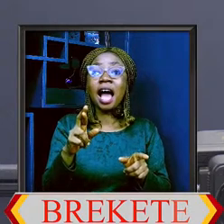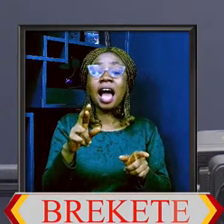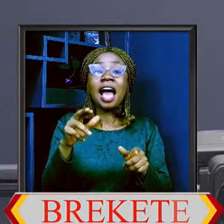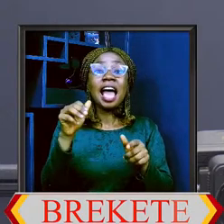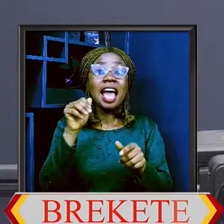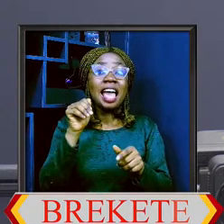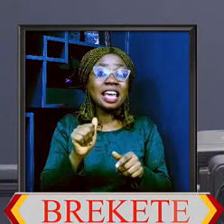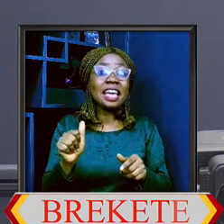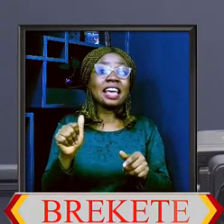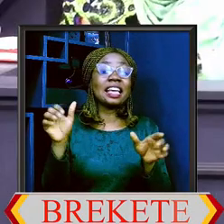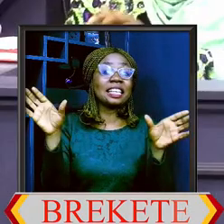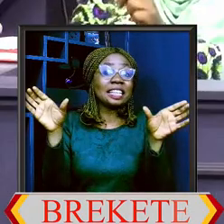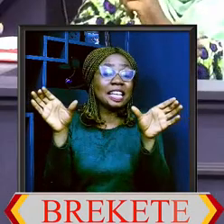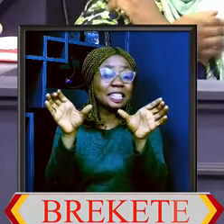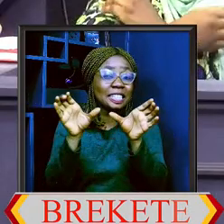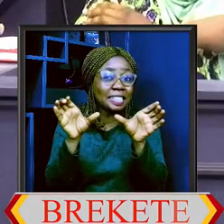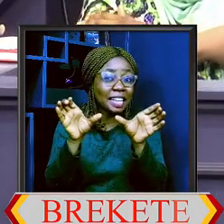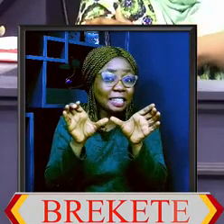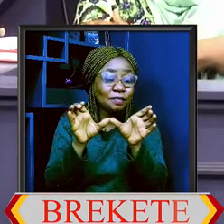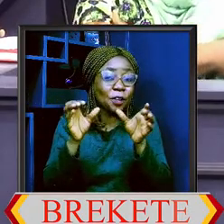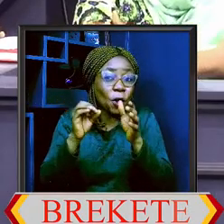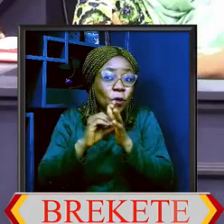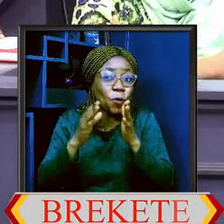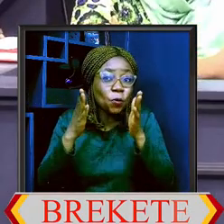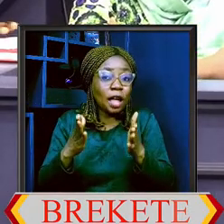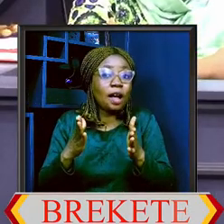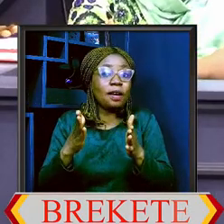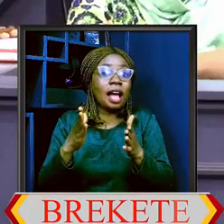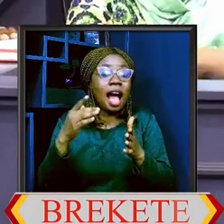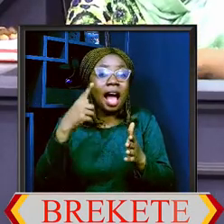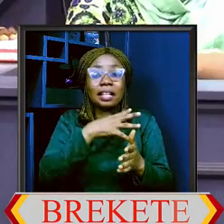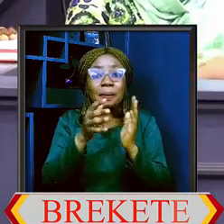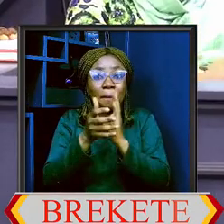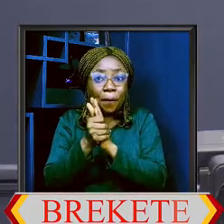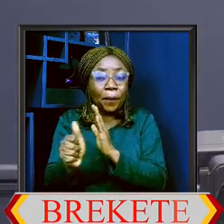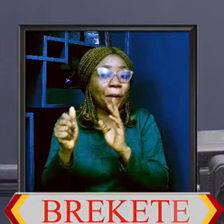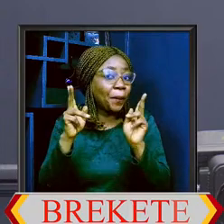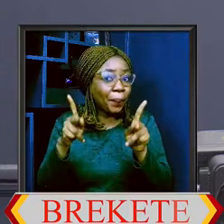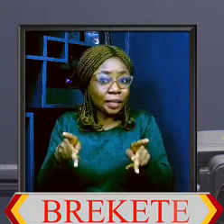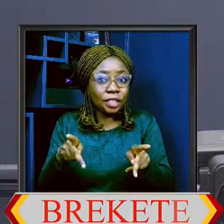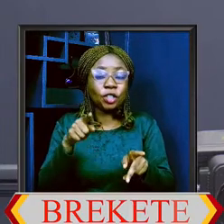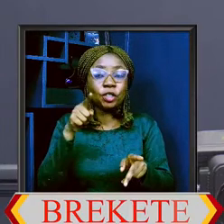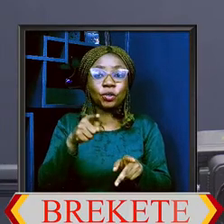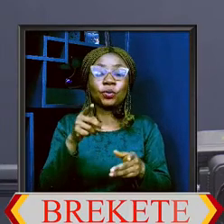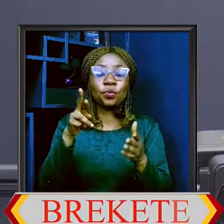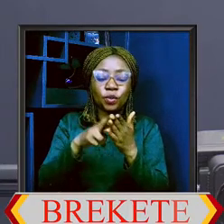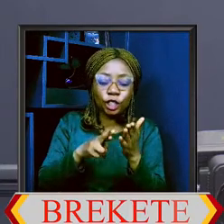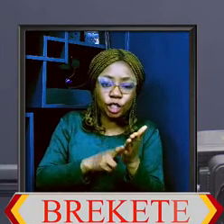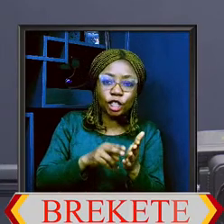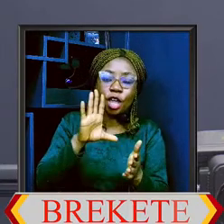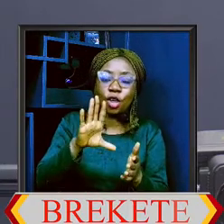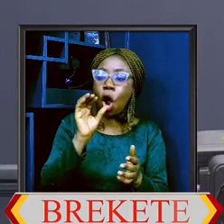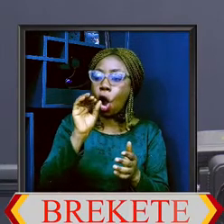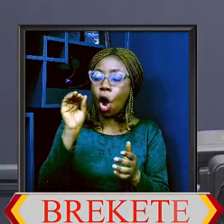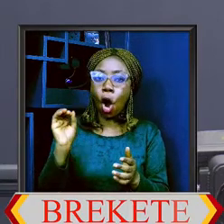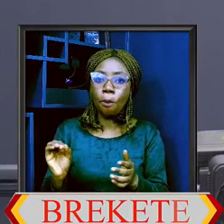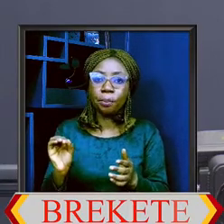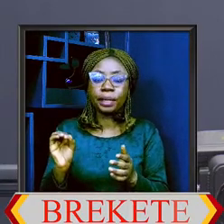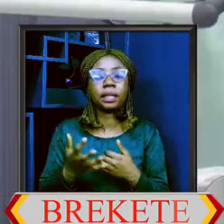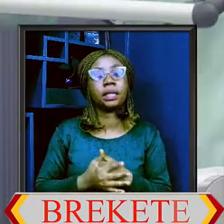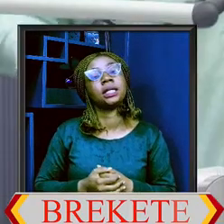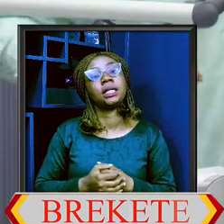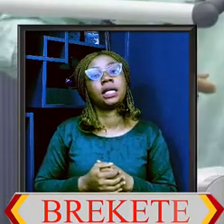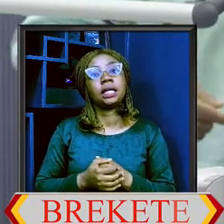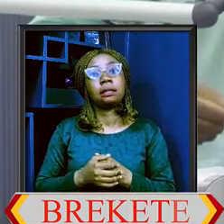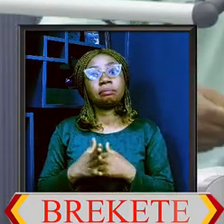already a certific a certified entrepreneur you you will register your company you would have registered your